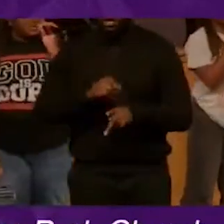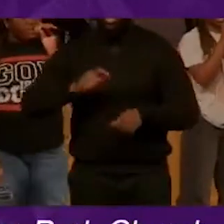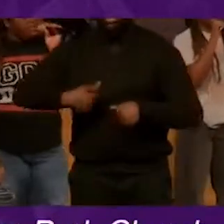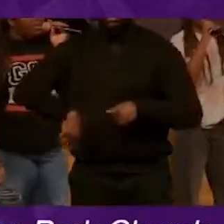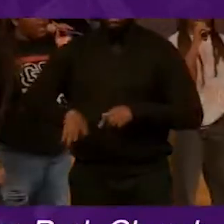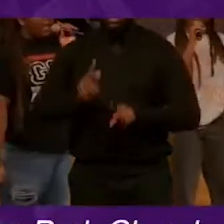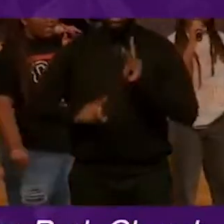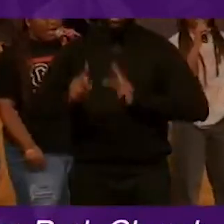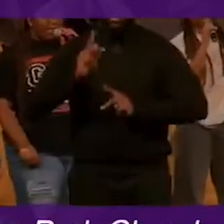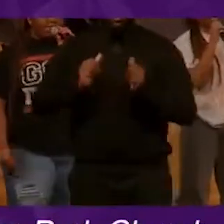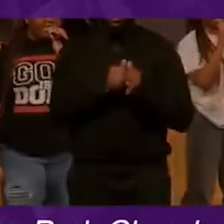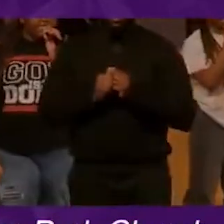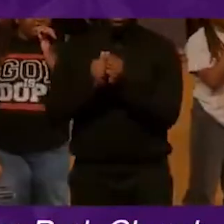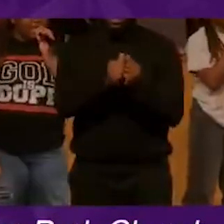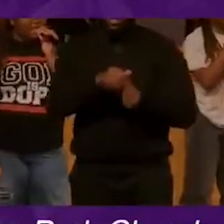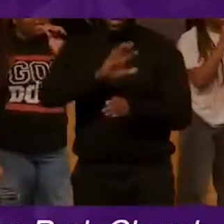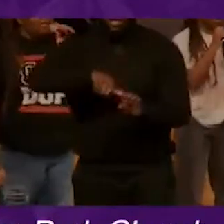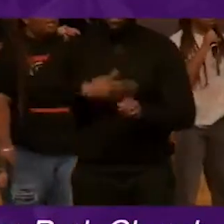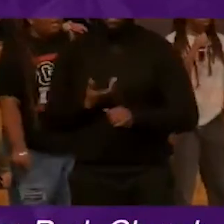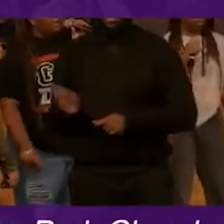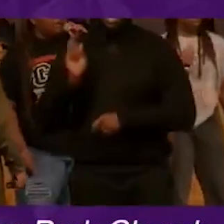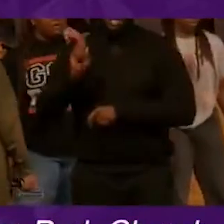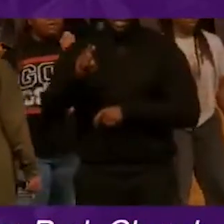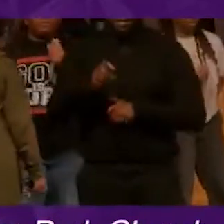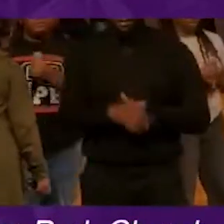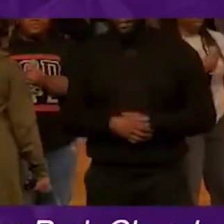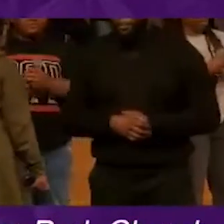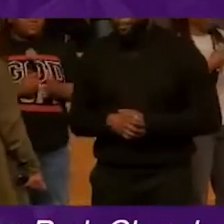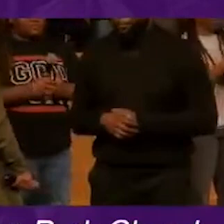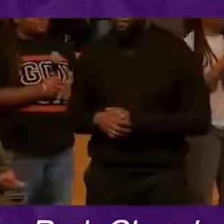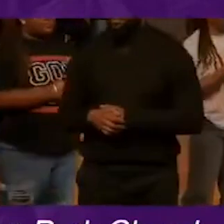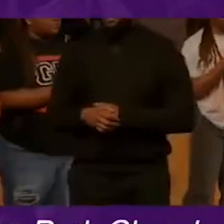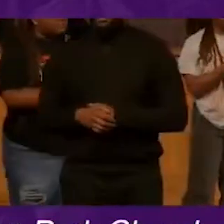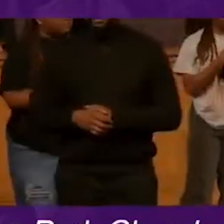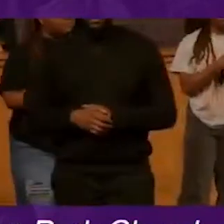folks that's with me, God, have everything they need.